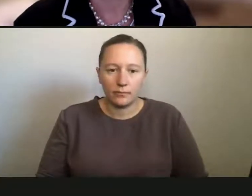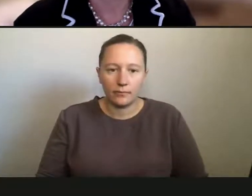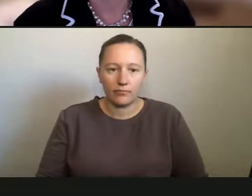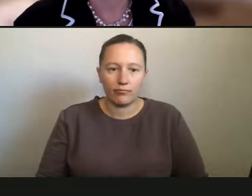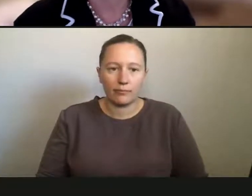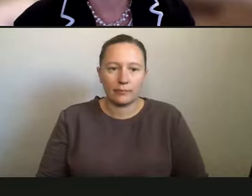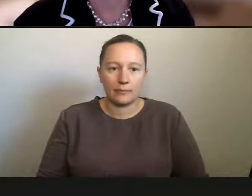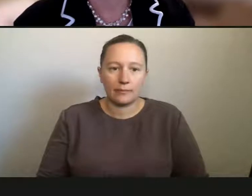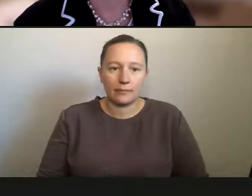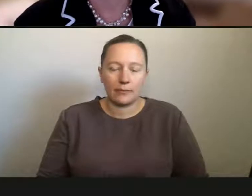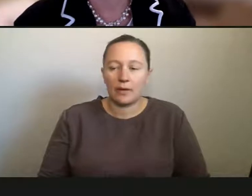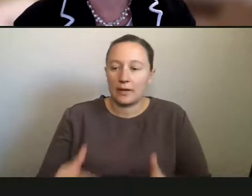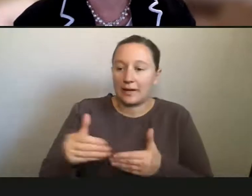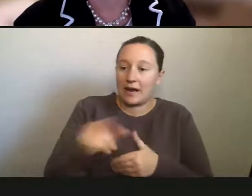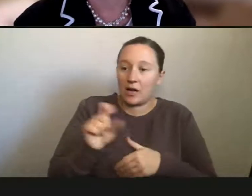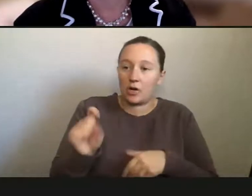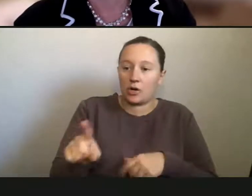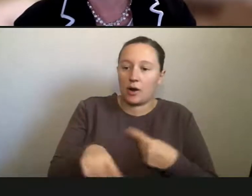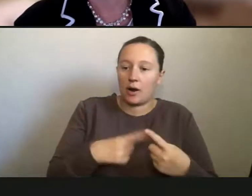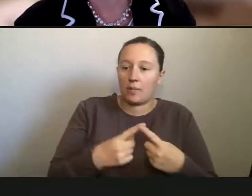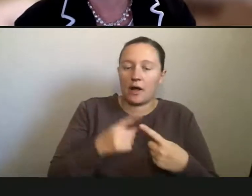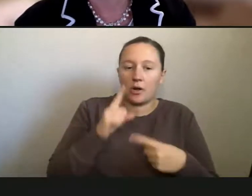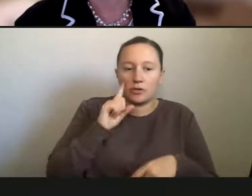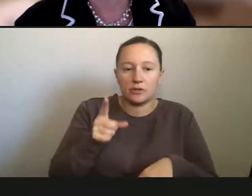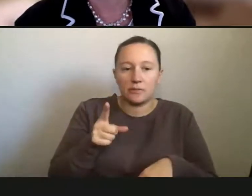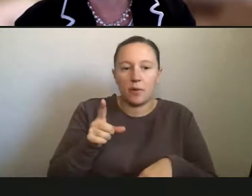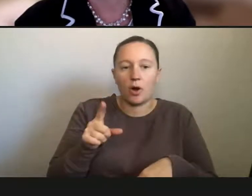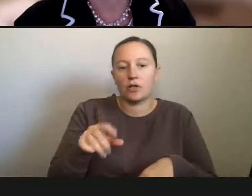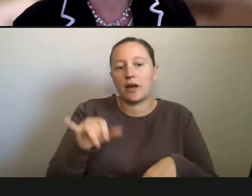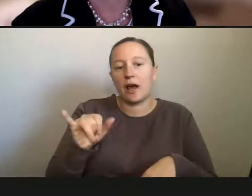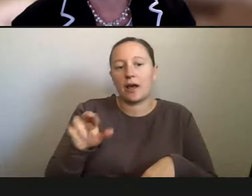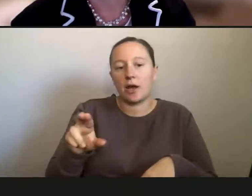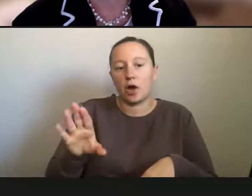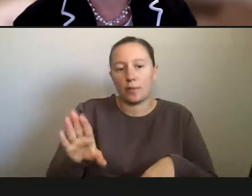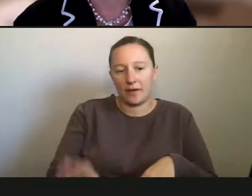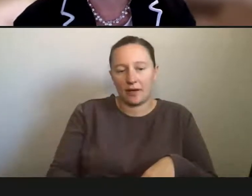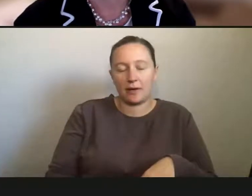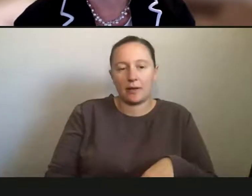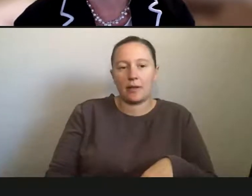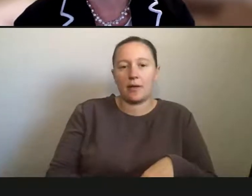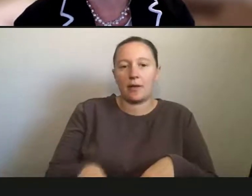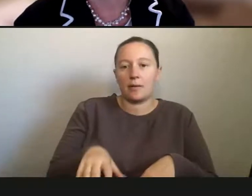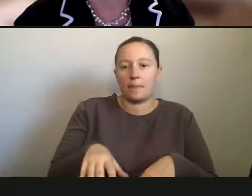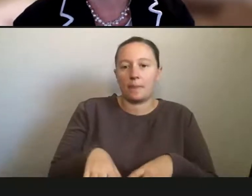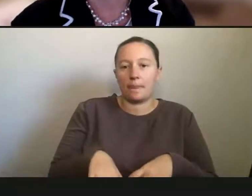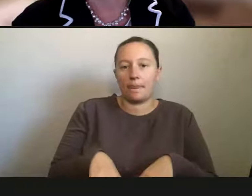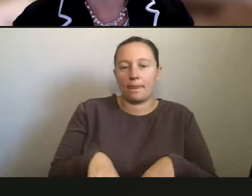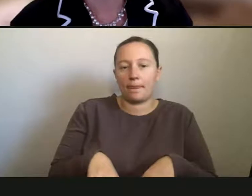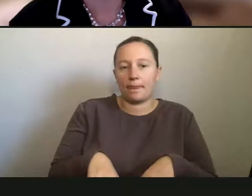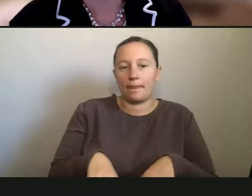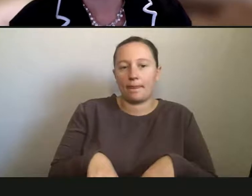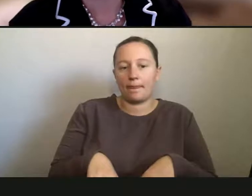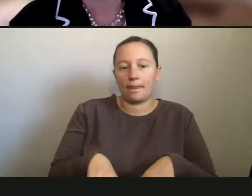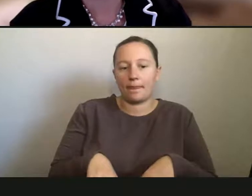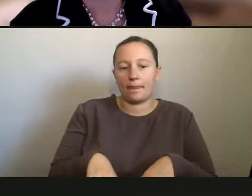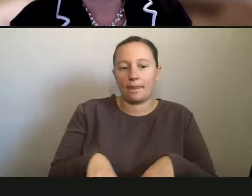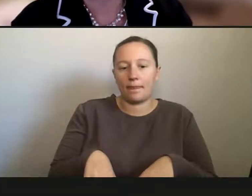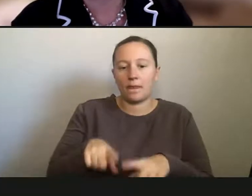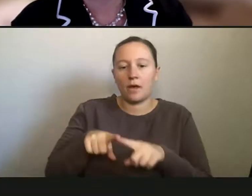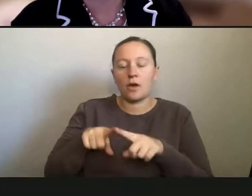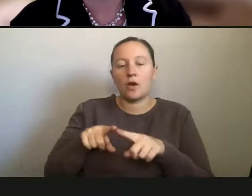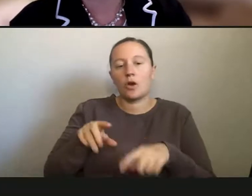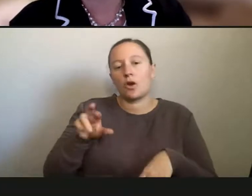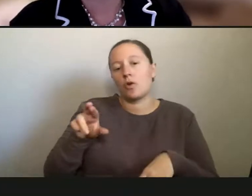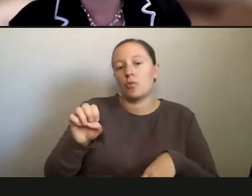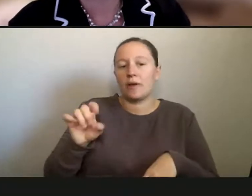Thank you. So the next question is about smart IRB. And the question is about the smart IRB reliance